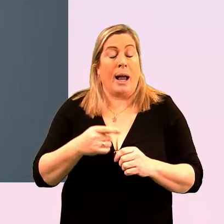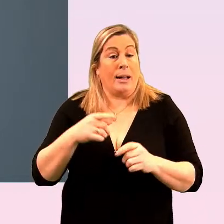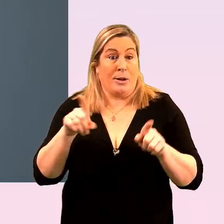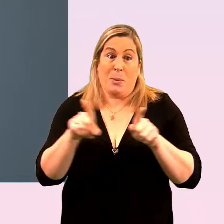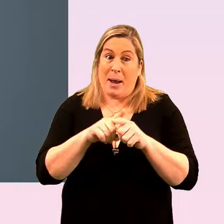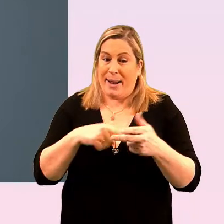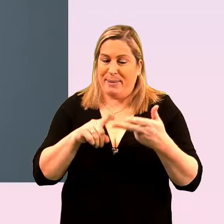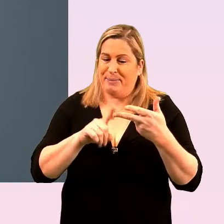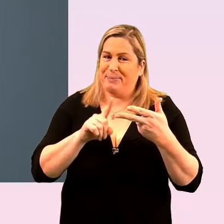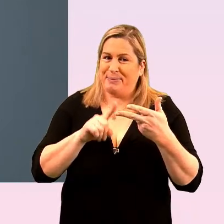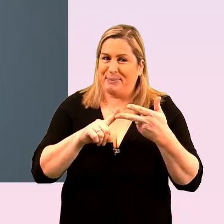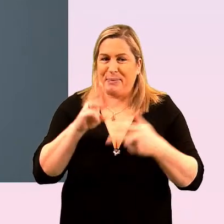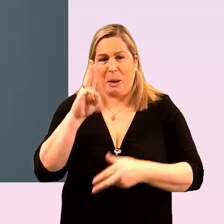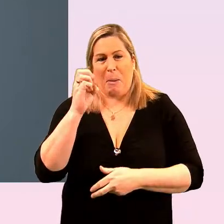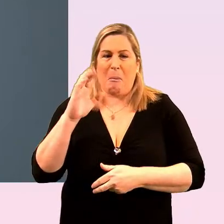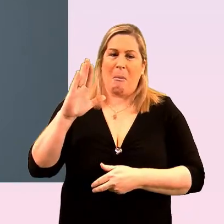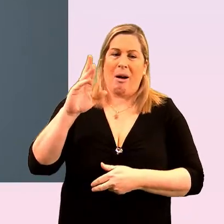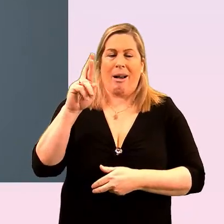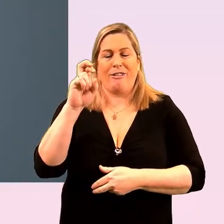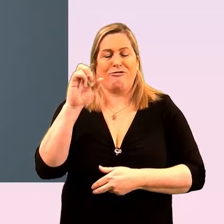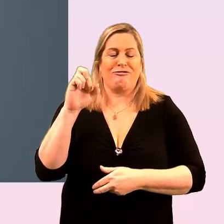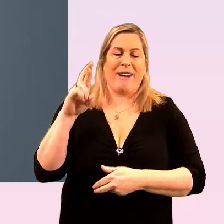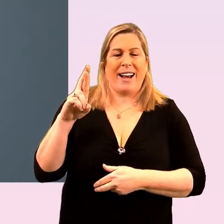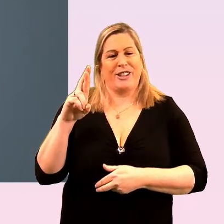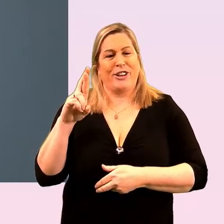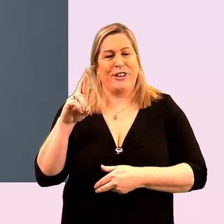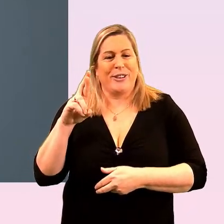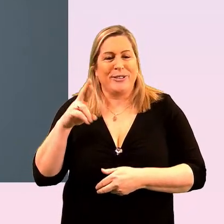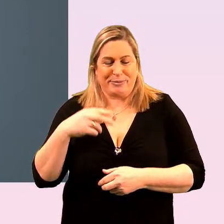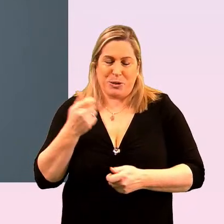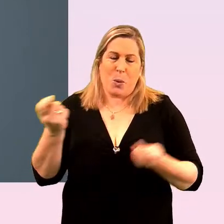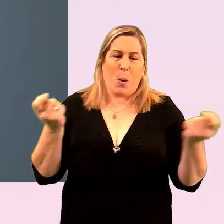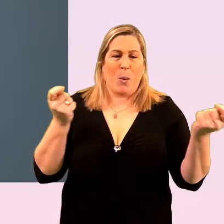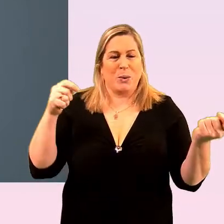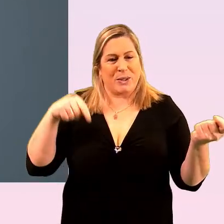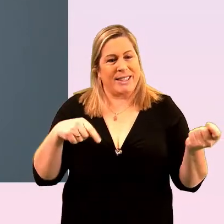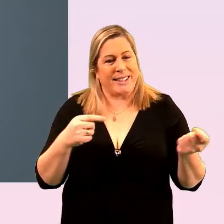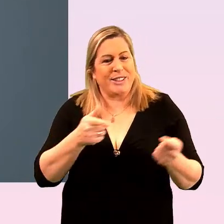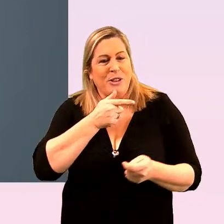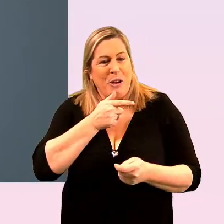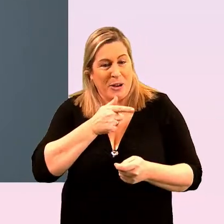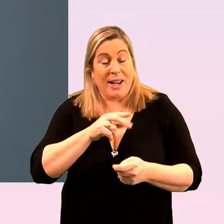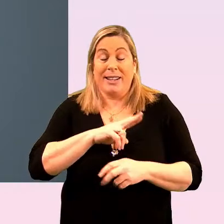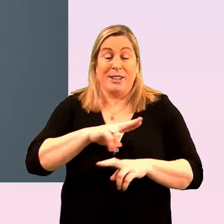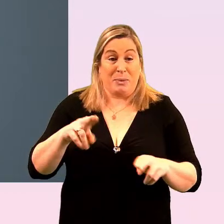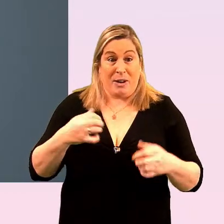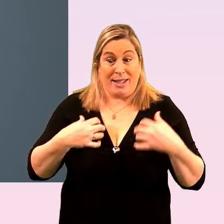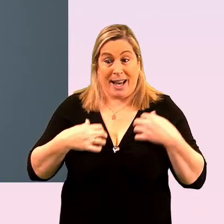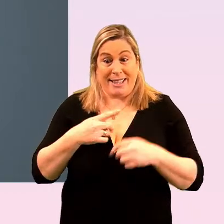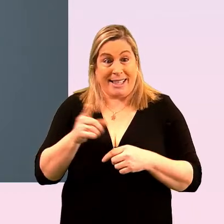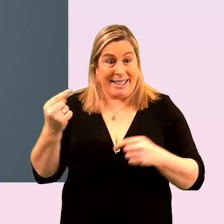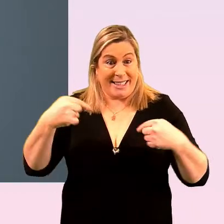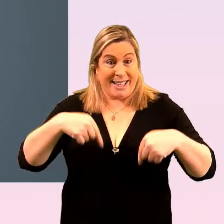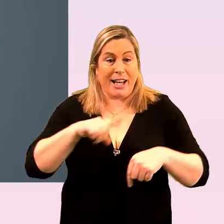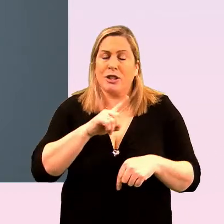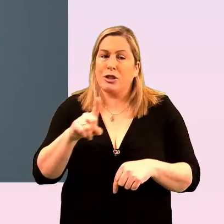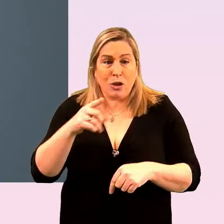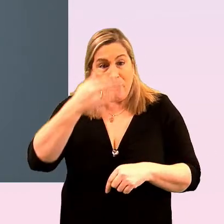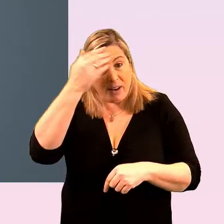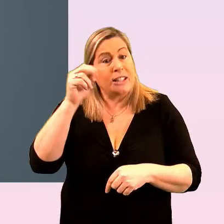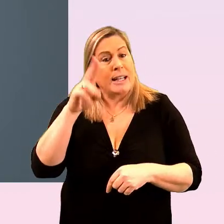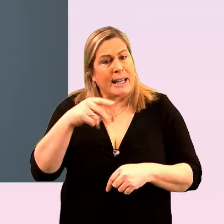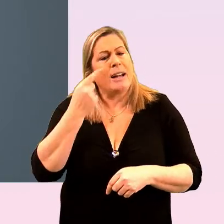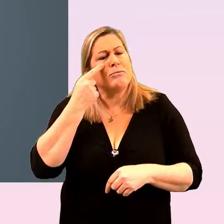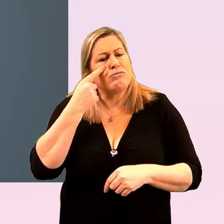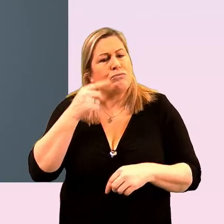only Paul Ryder to host this talk, and we're very excited to have him here. Do not forget that you can watch all the modules back in our